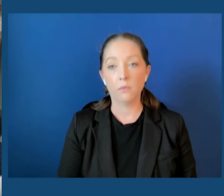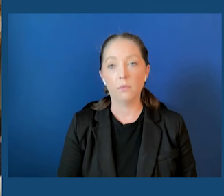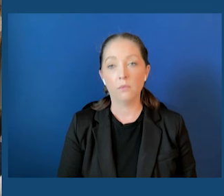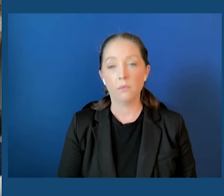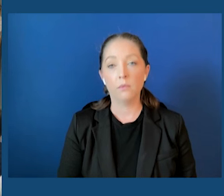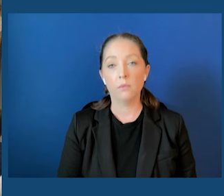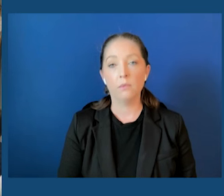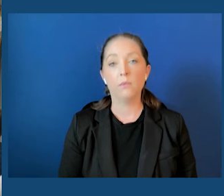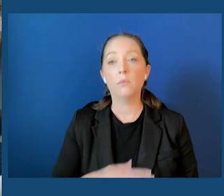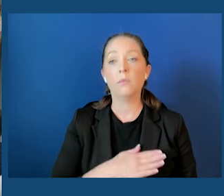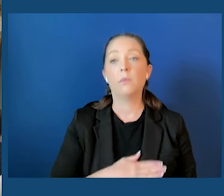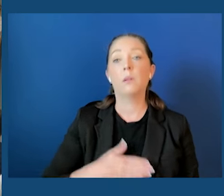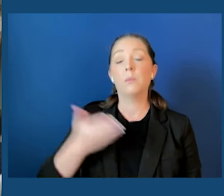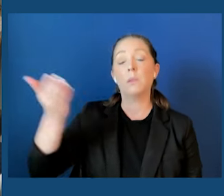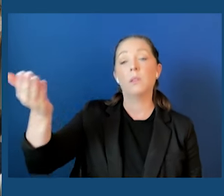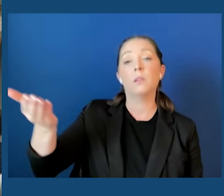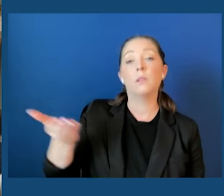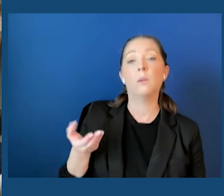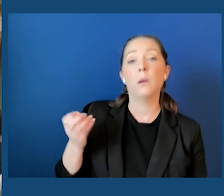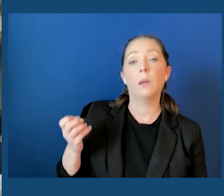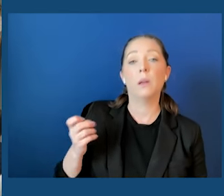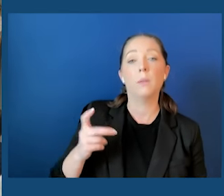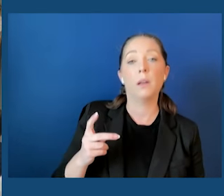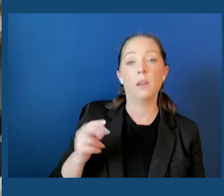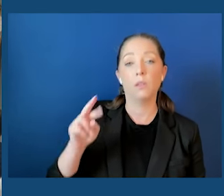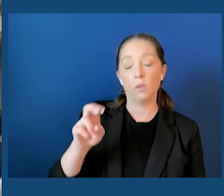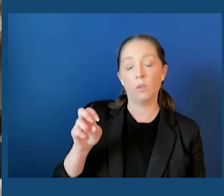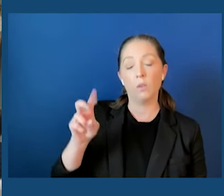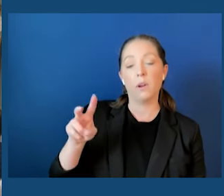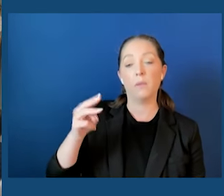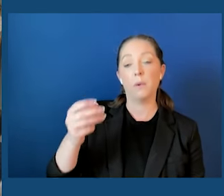Please welcome back to the podium, Reverend Mark Blue.